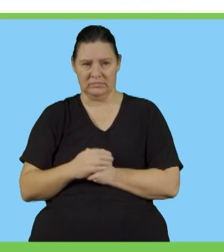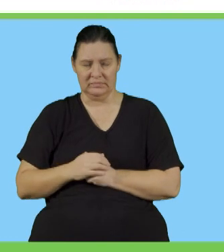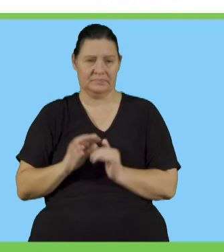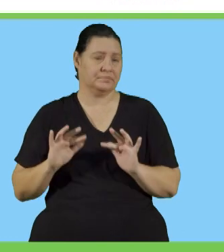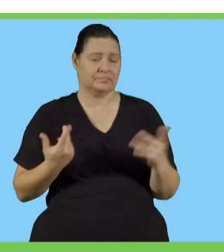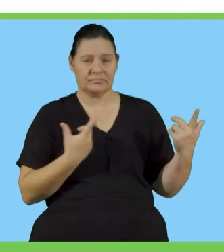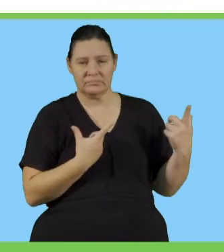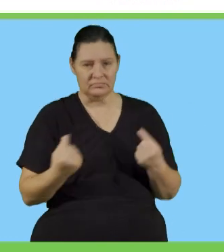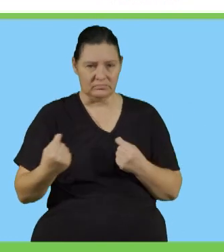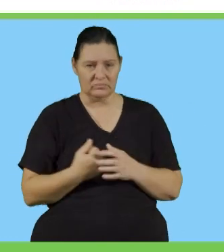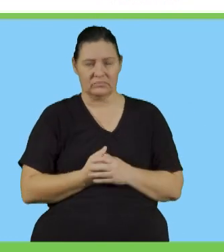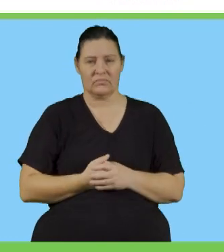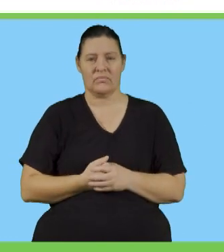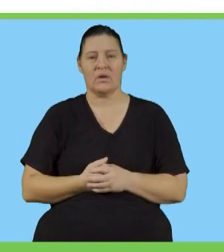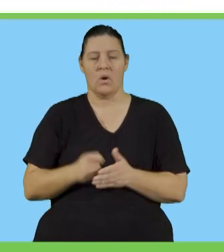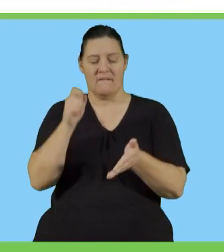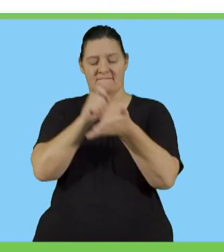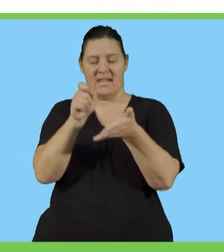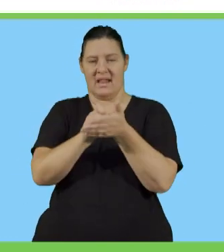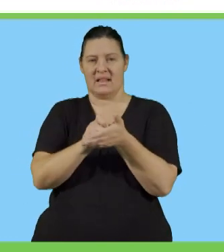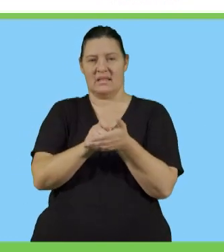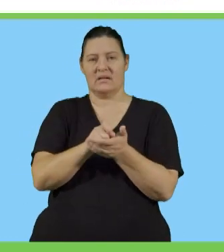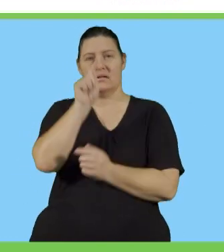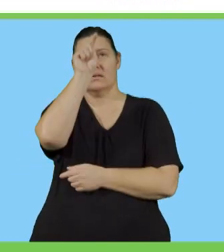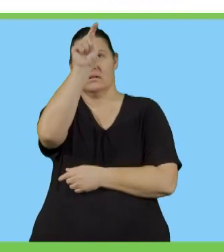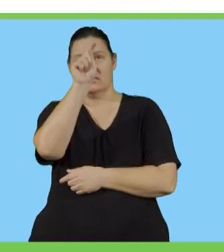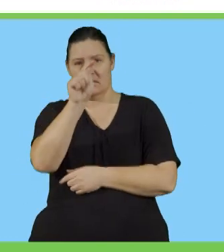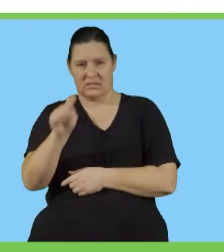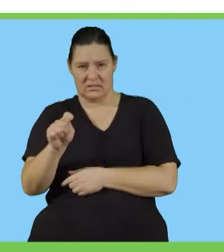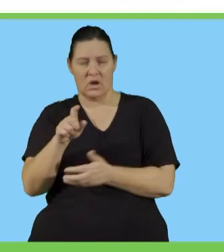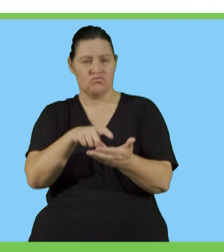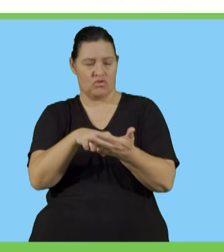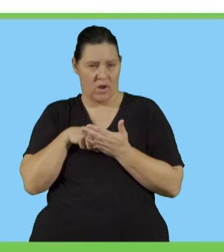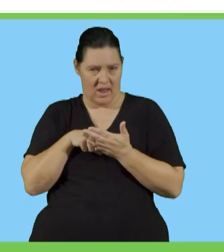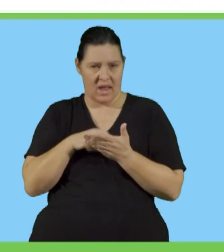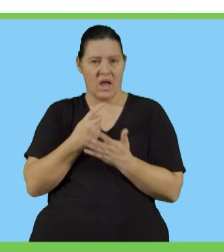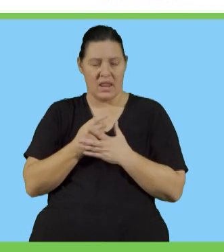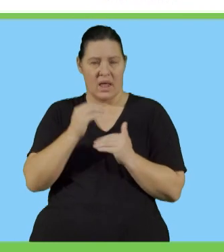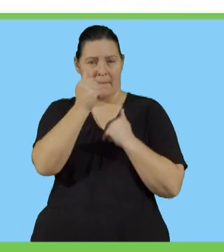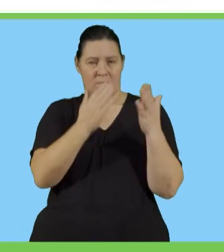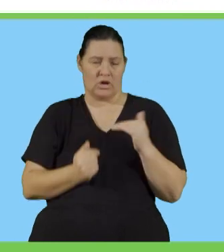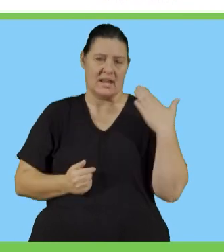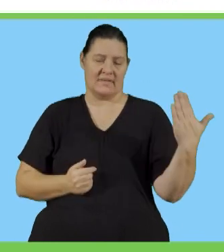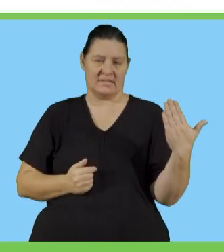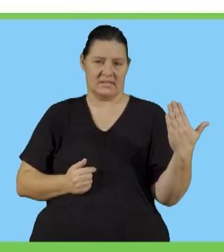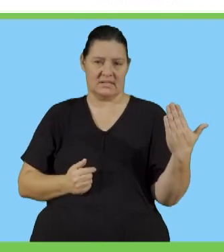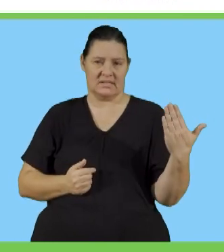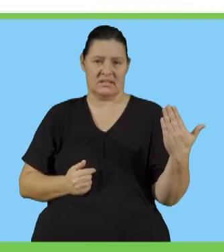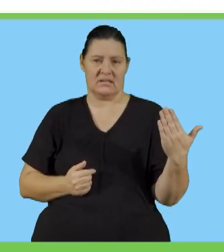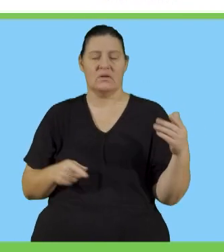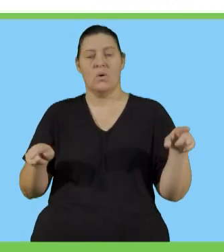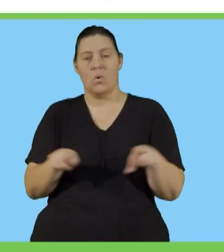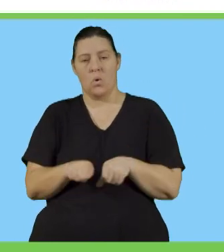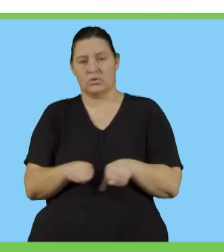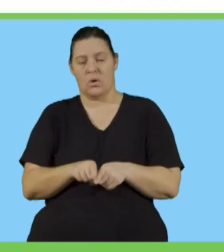How do you do that? You do that by filling in the requirements of photosynthesis in the blocks on the left-hand side